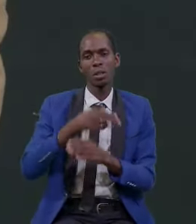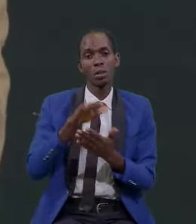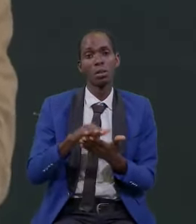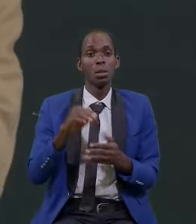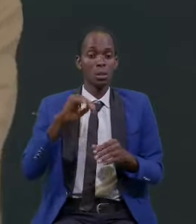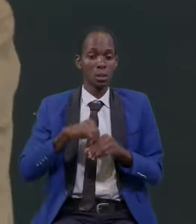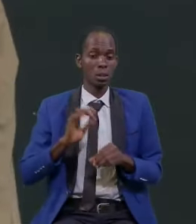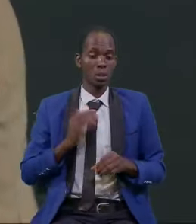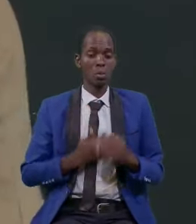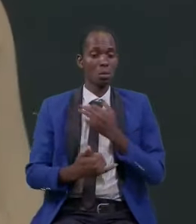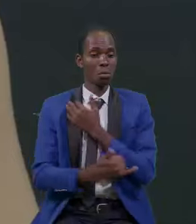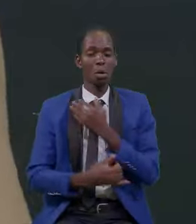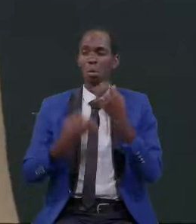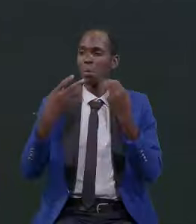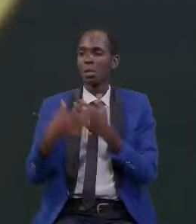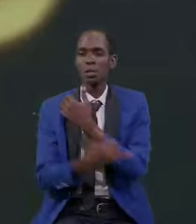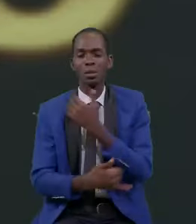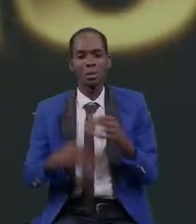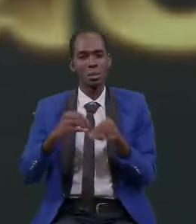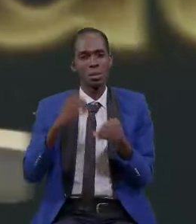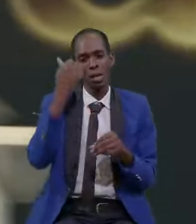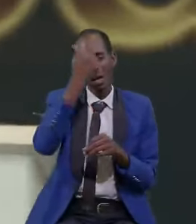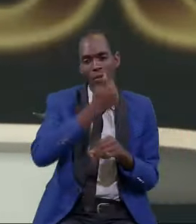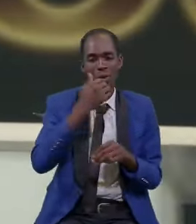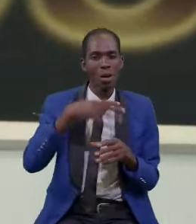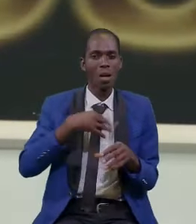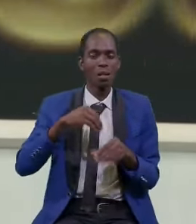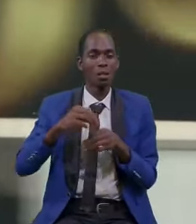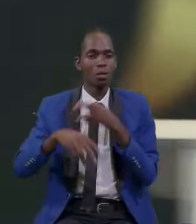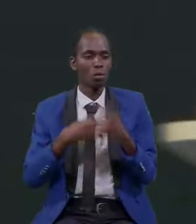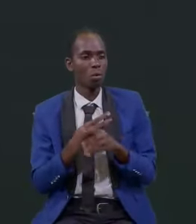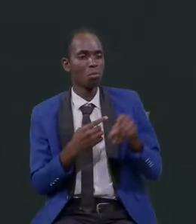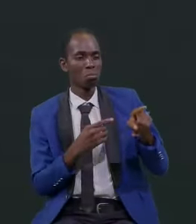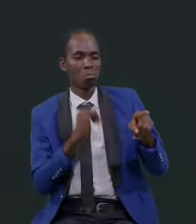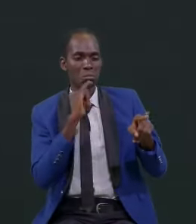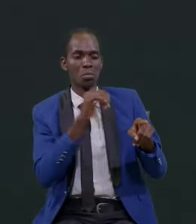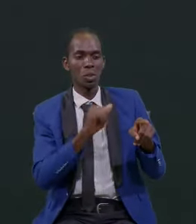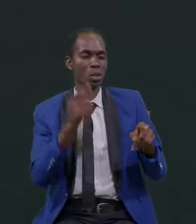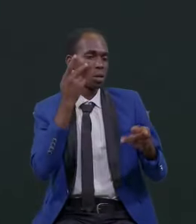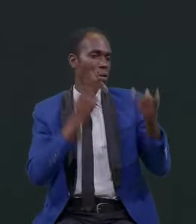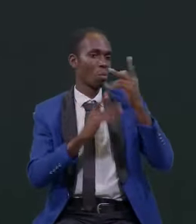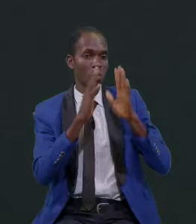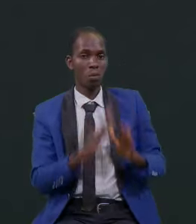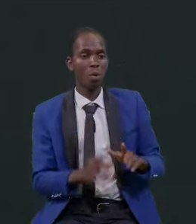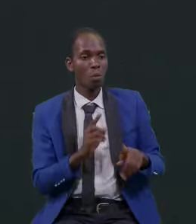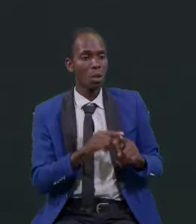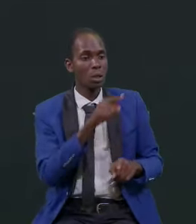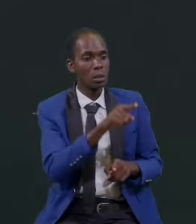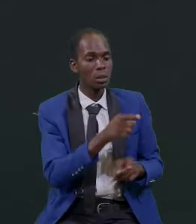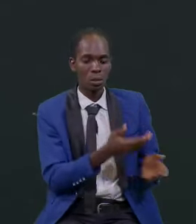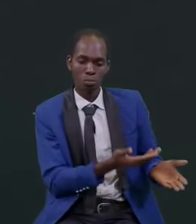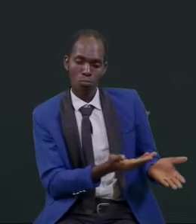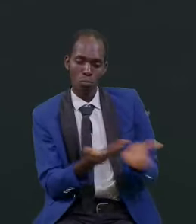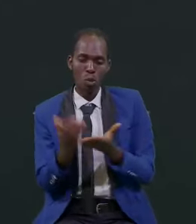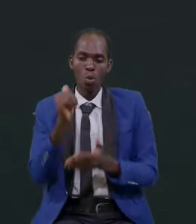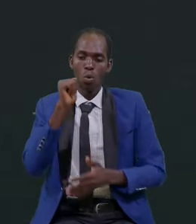nations of Africa and the world, this one is a prophet, and he's taking women to the riverside, and